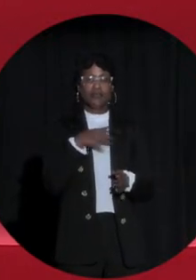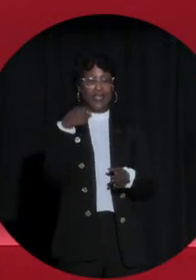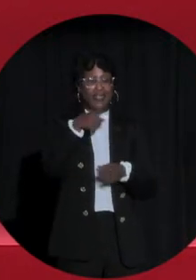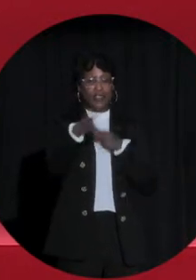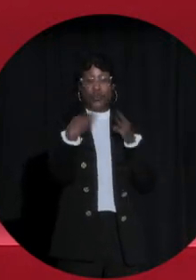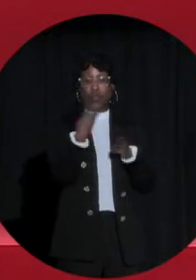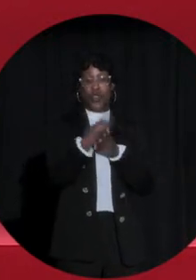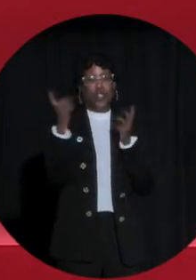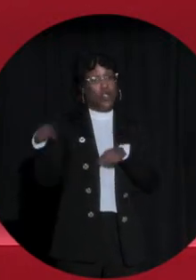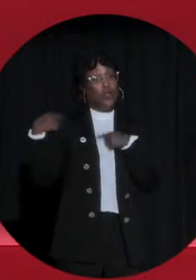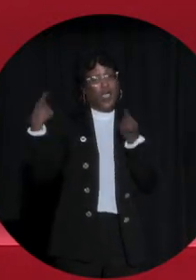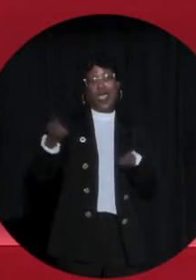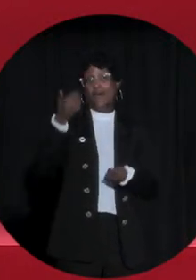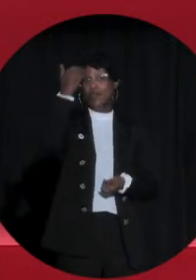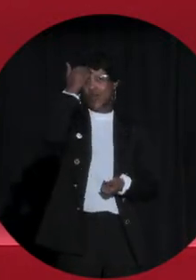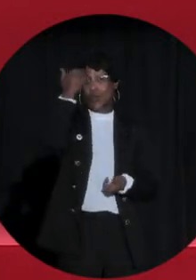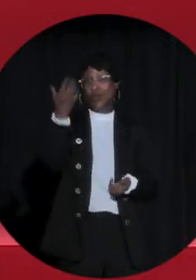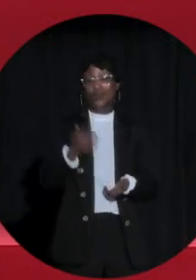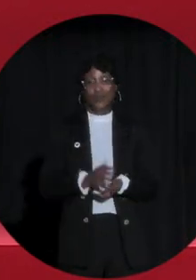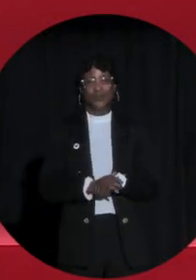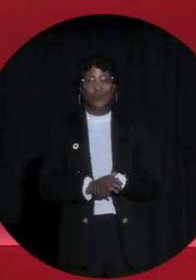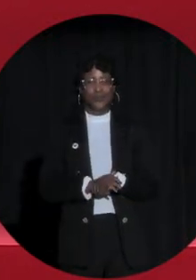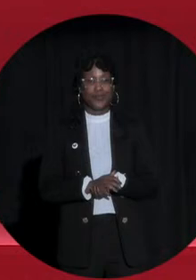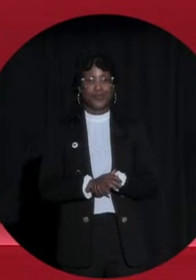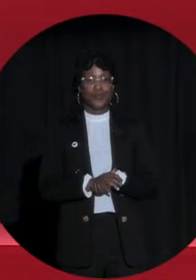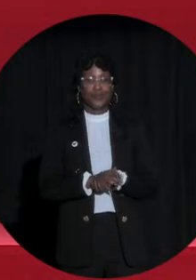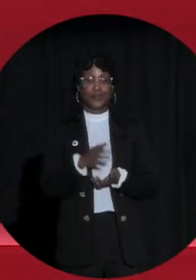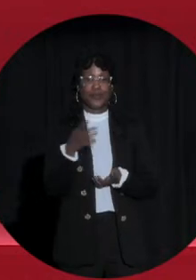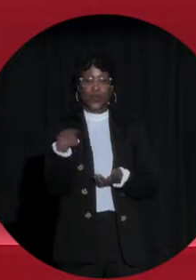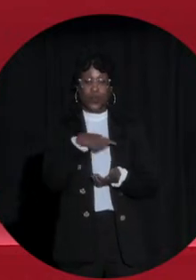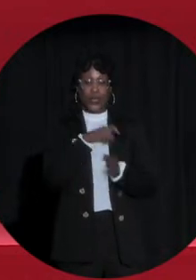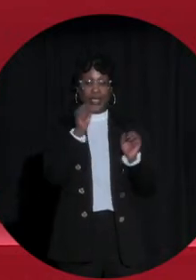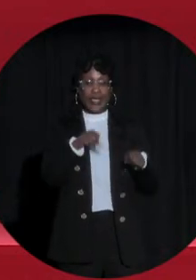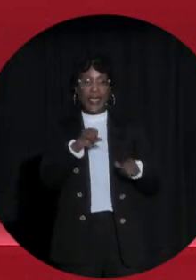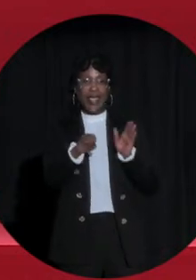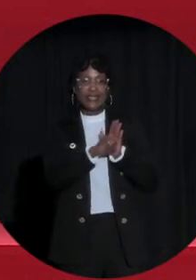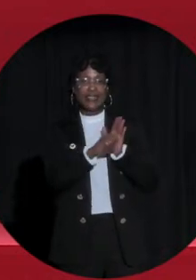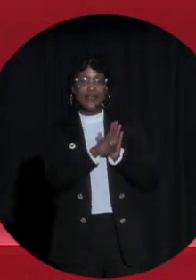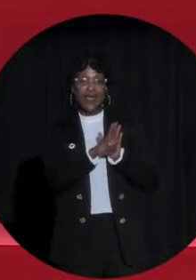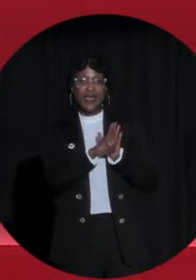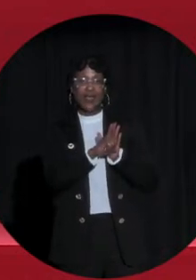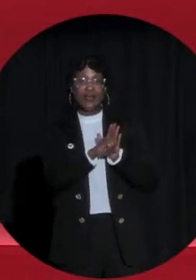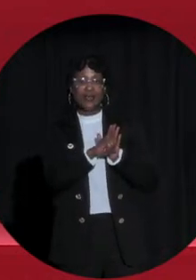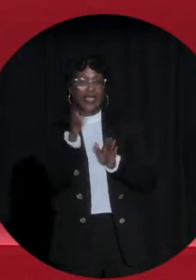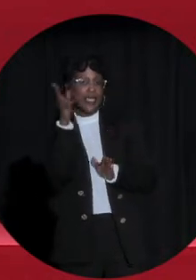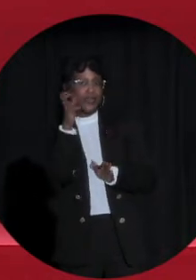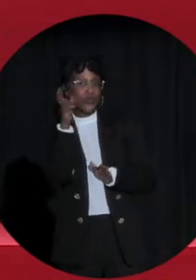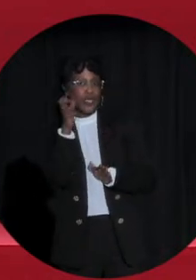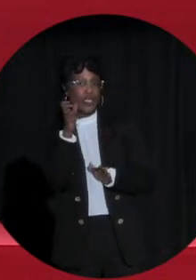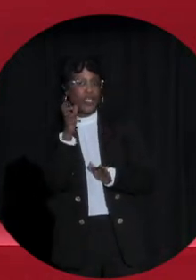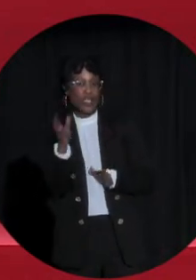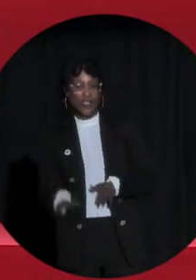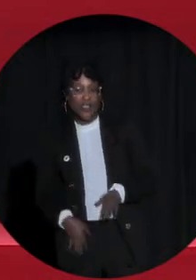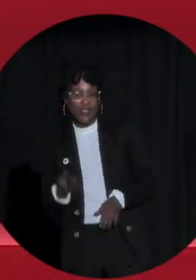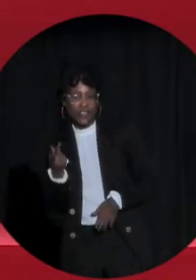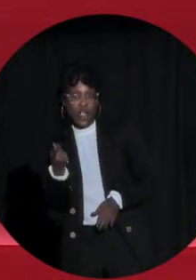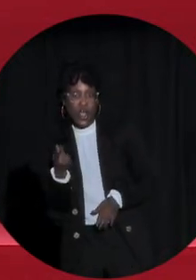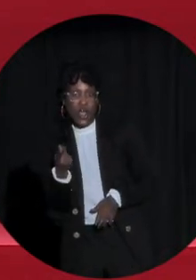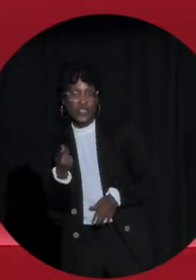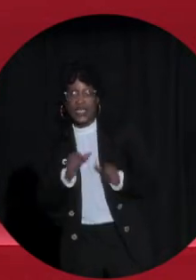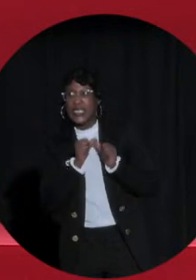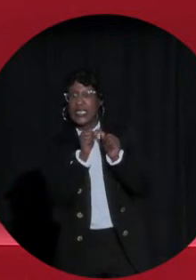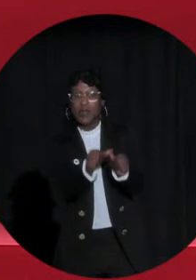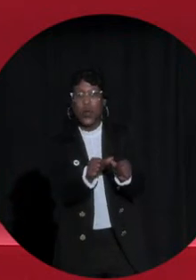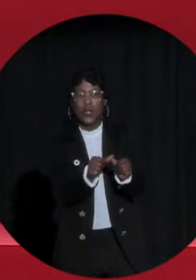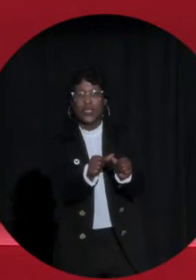We know and can identify here with her life's theme. If you hear the dogs, keep going. If you see the